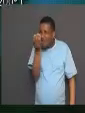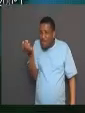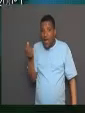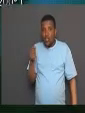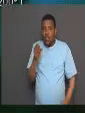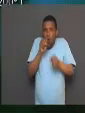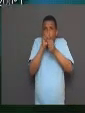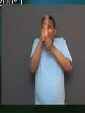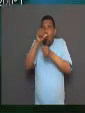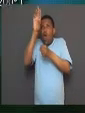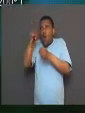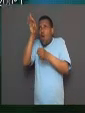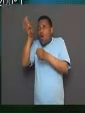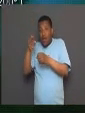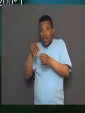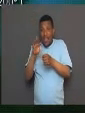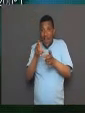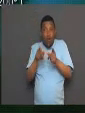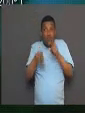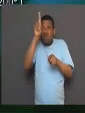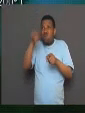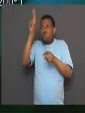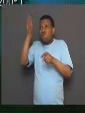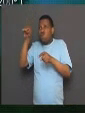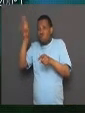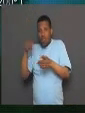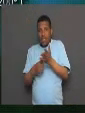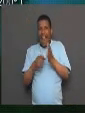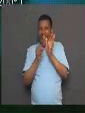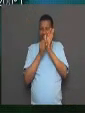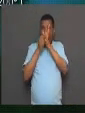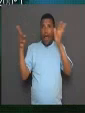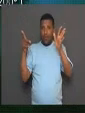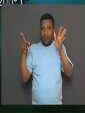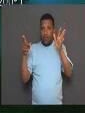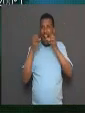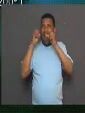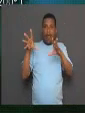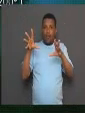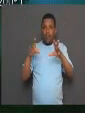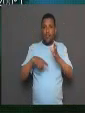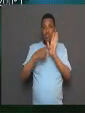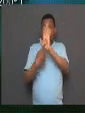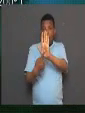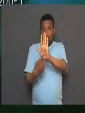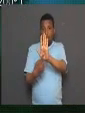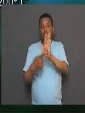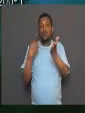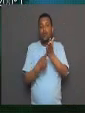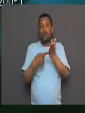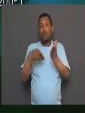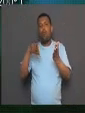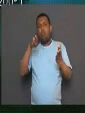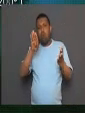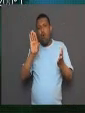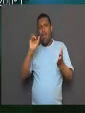radio waves, and it causes the light display known as the aurora